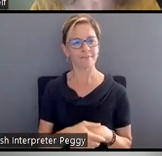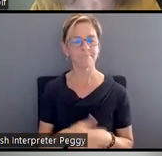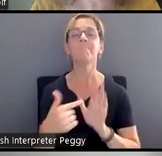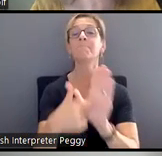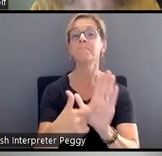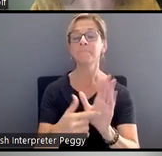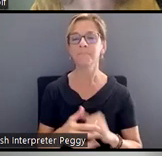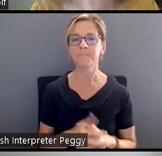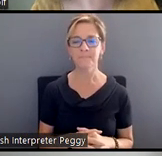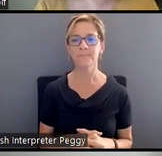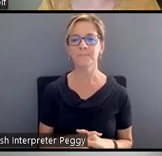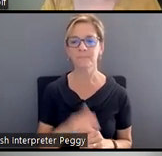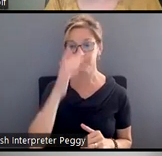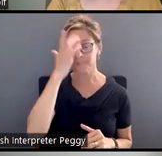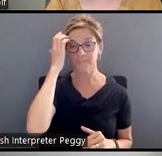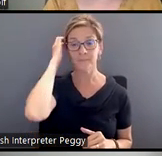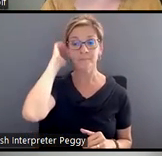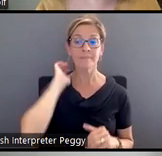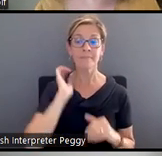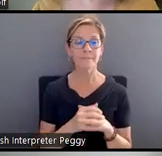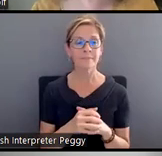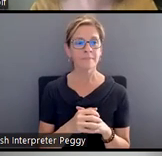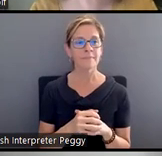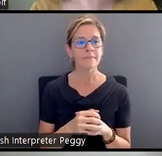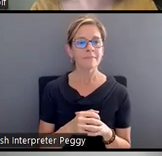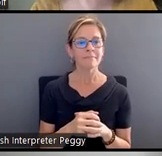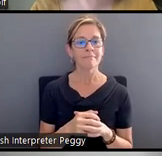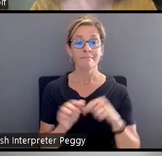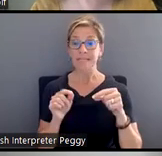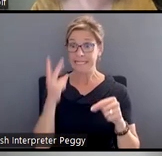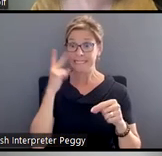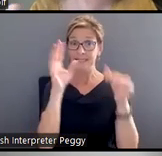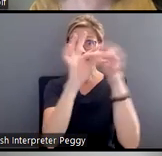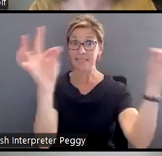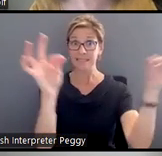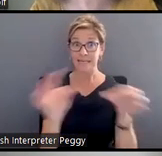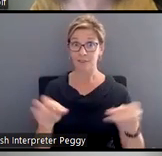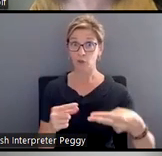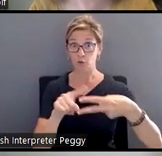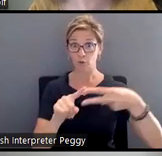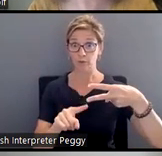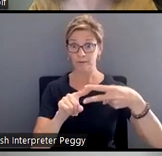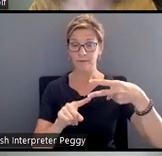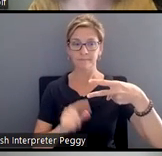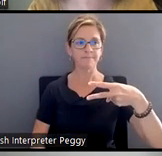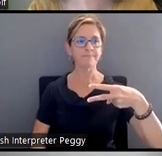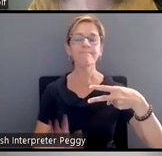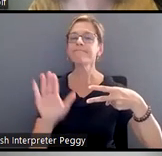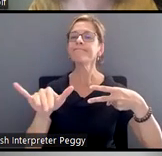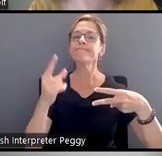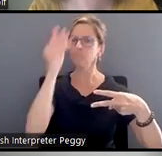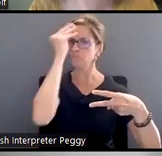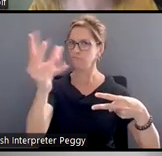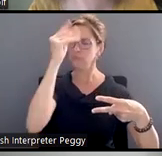example of a couple that Carrie's written here. So again, and this is a very typical thing that might go out in an email. We're offering a Math for the Trades